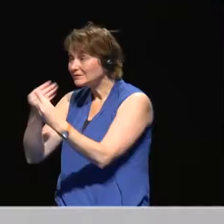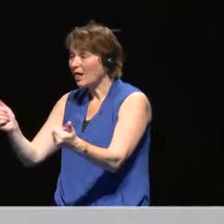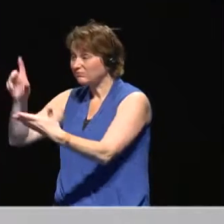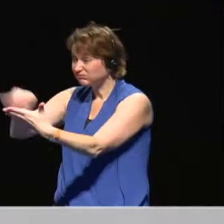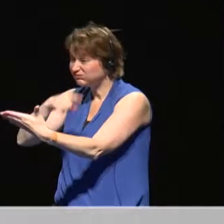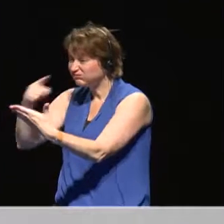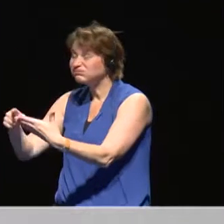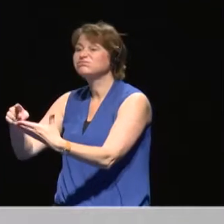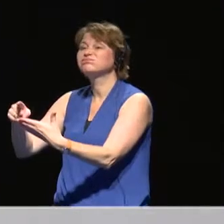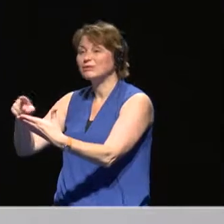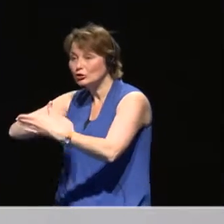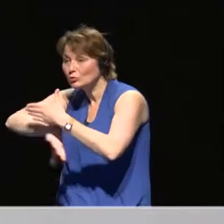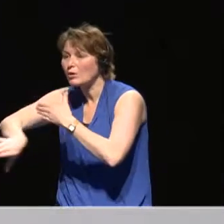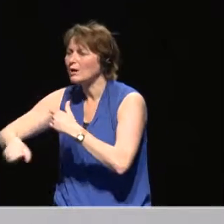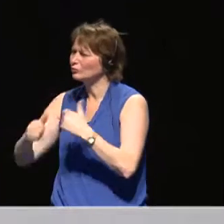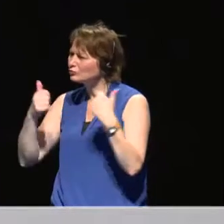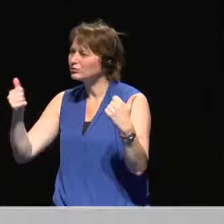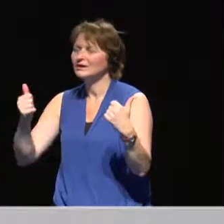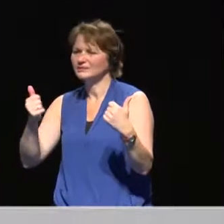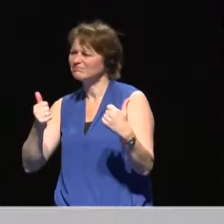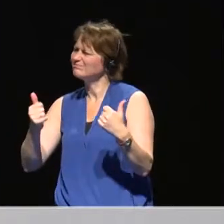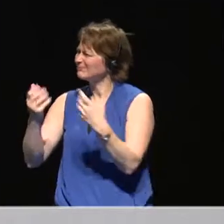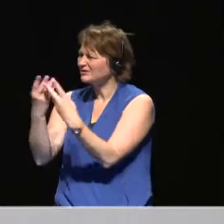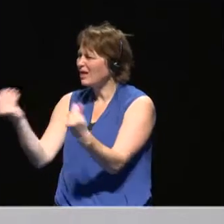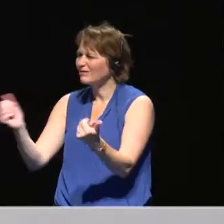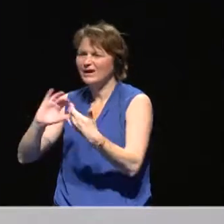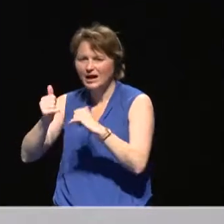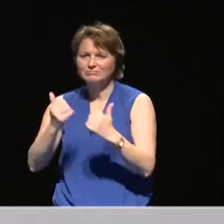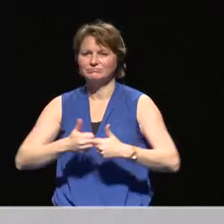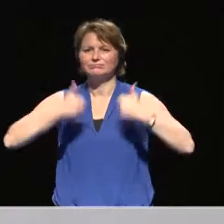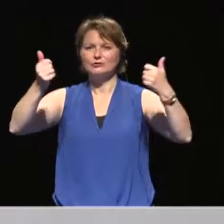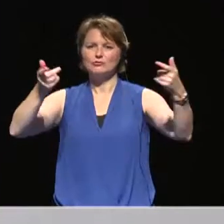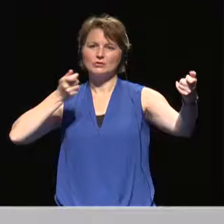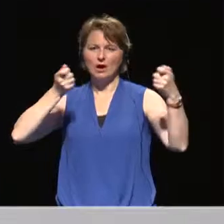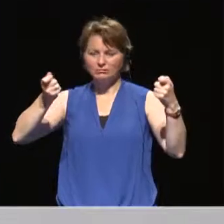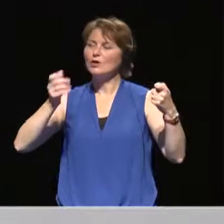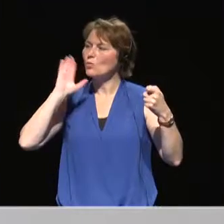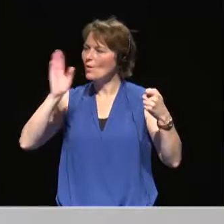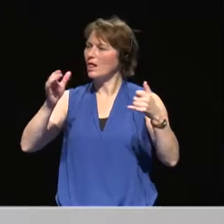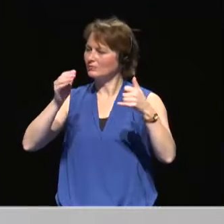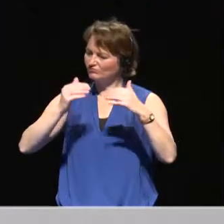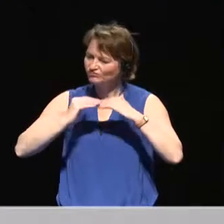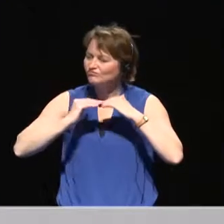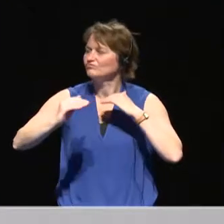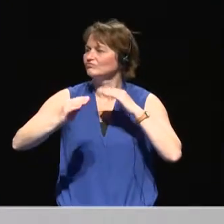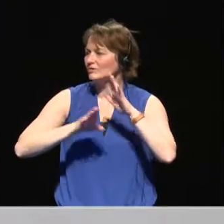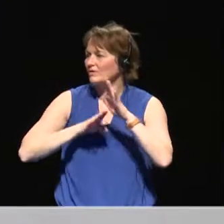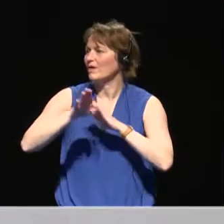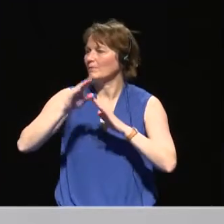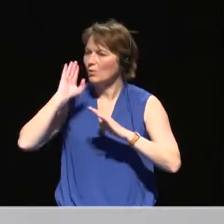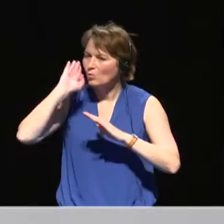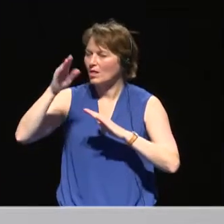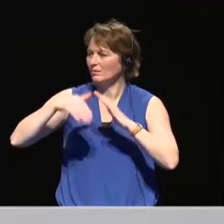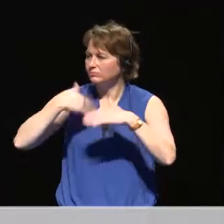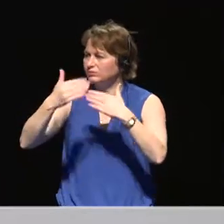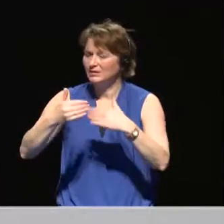law, good governance, is essential for sustainable development. Now, the question, of course, is